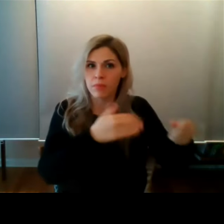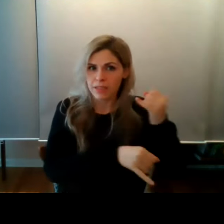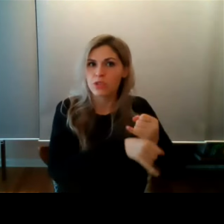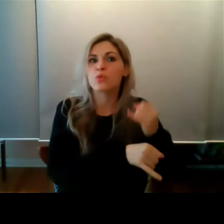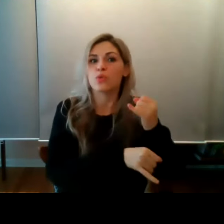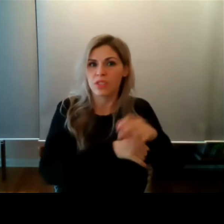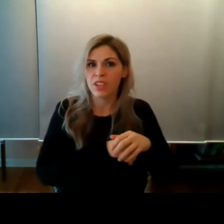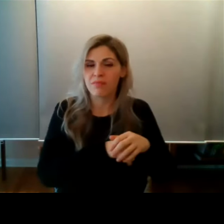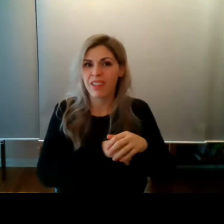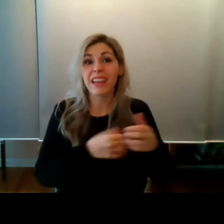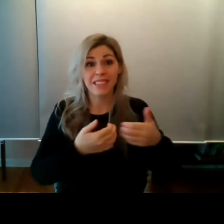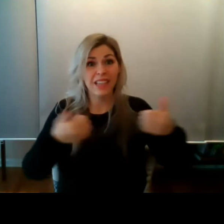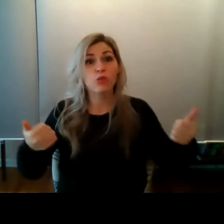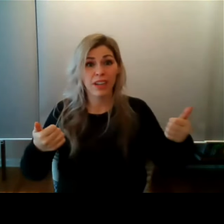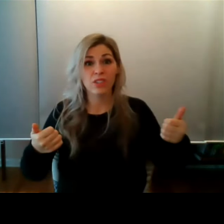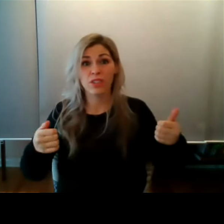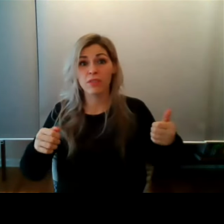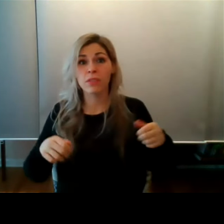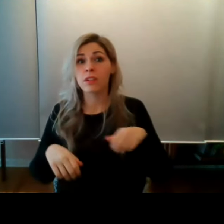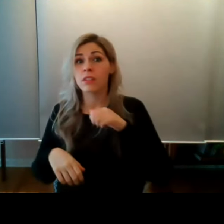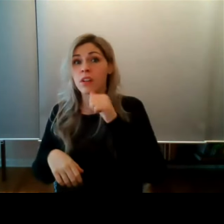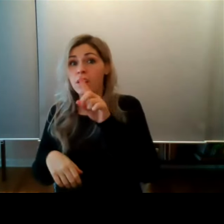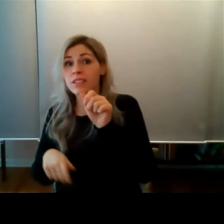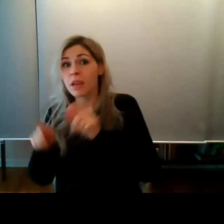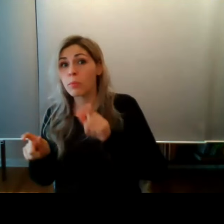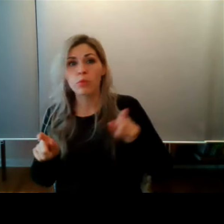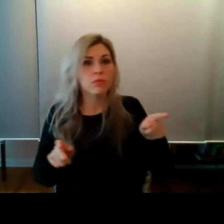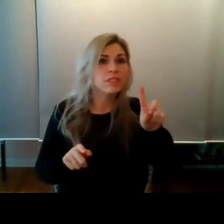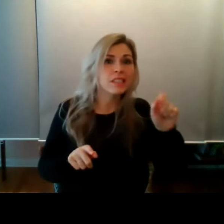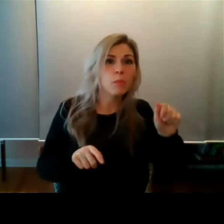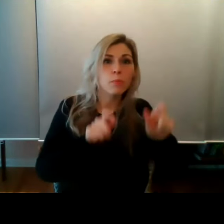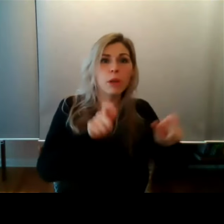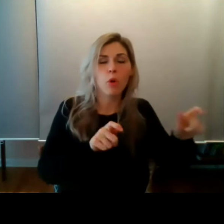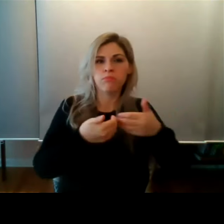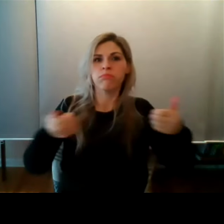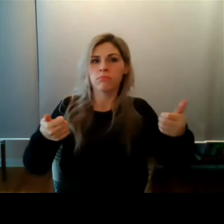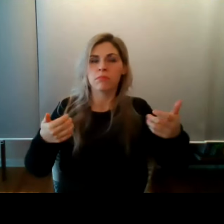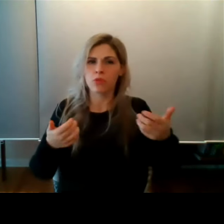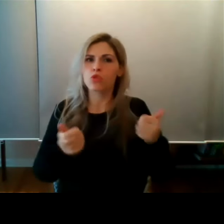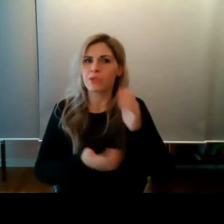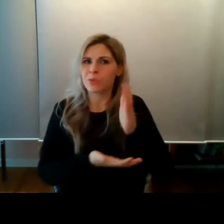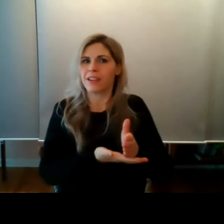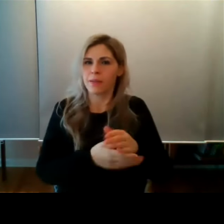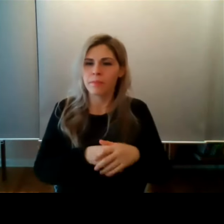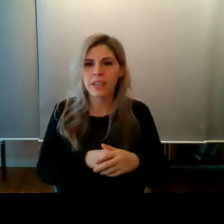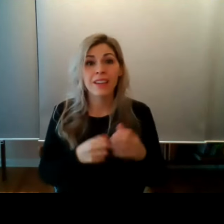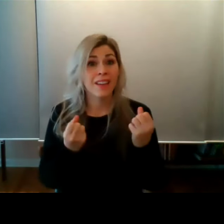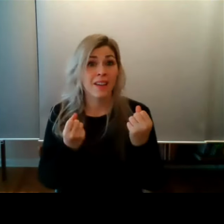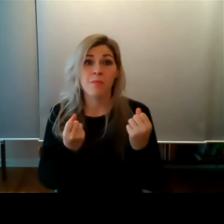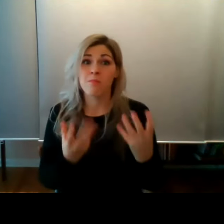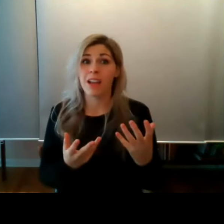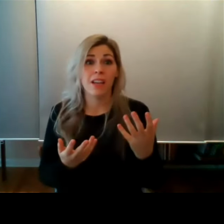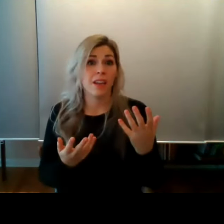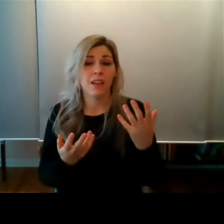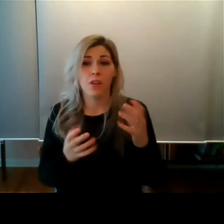institutionalization and segregation against persons with disabilities. Now, lots of organizations around the world have been behind